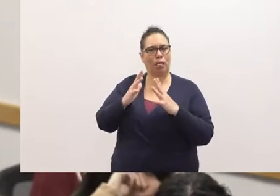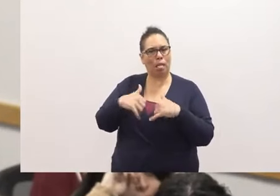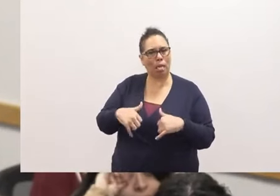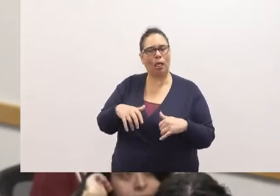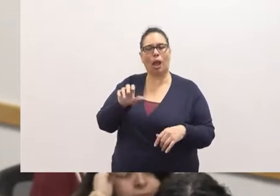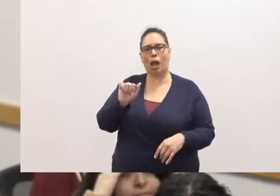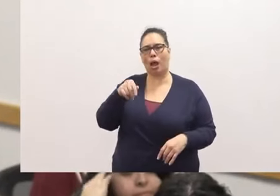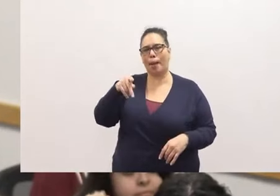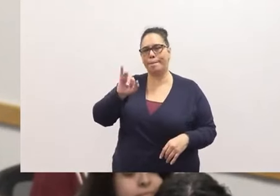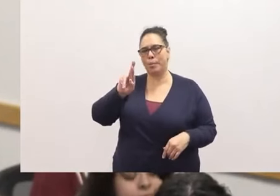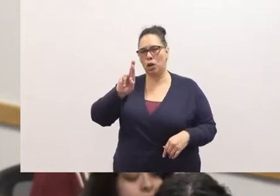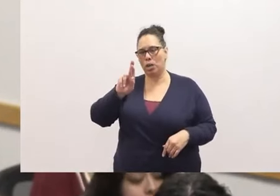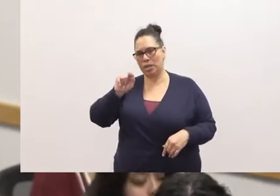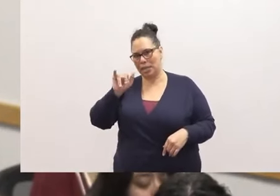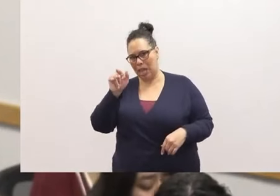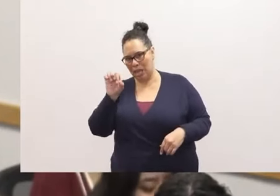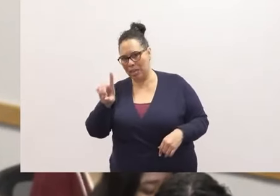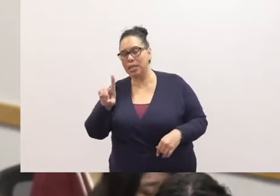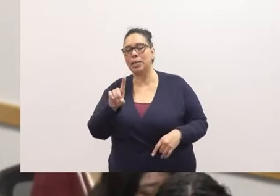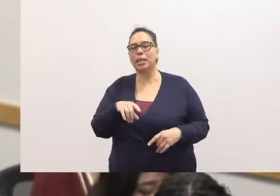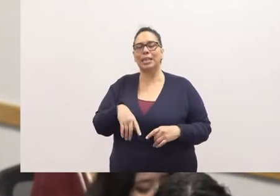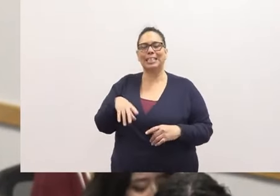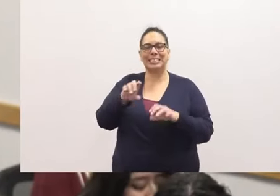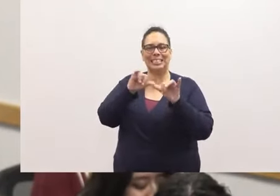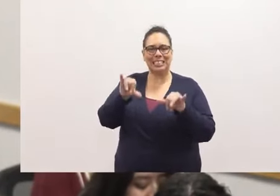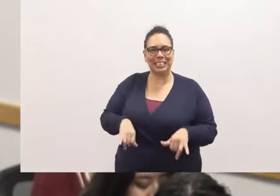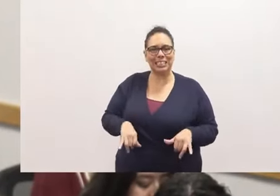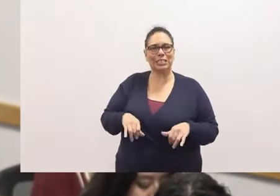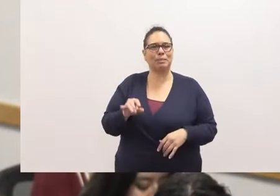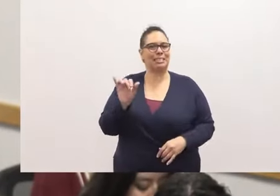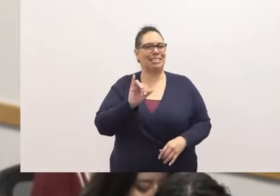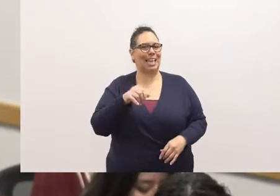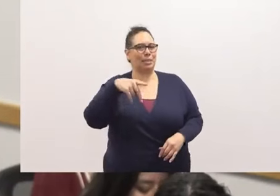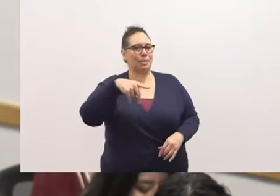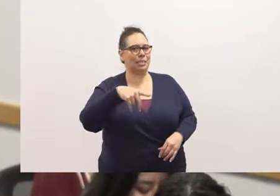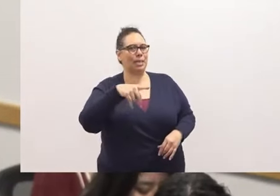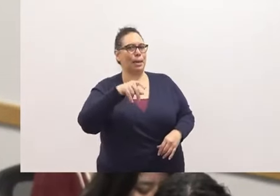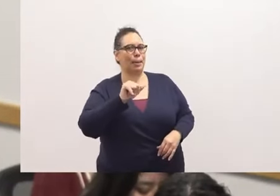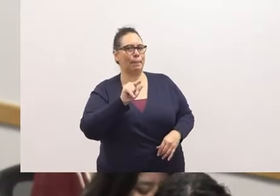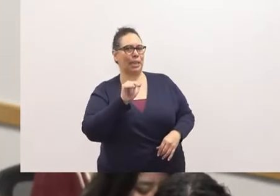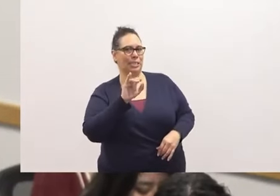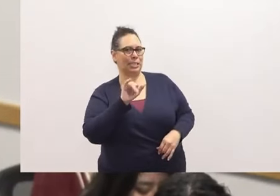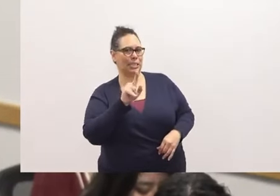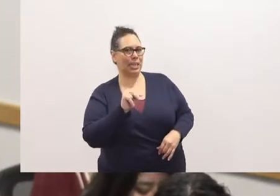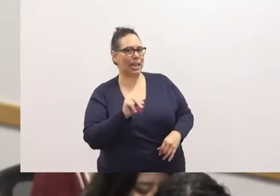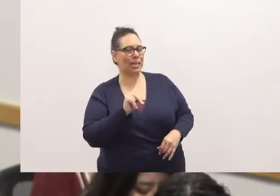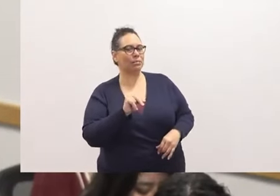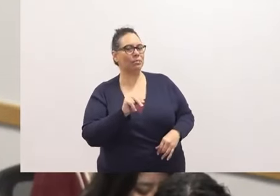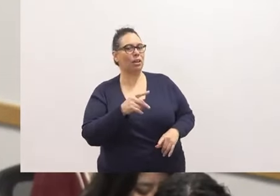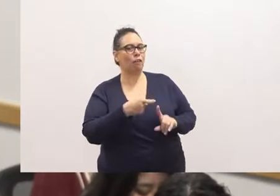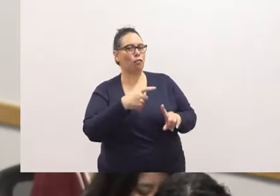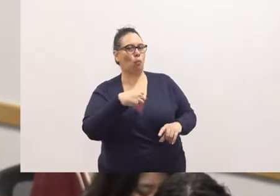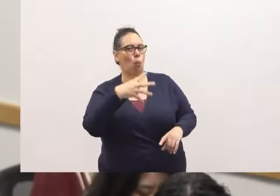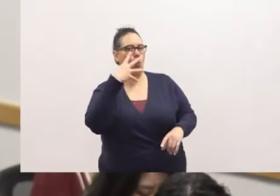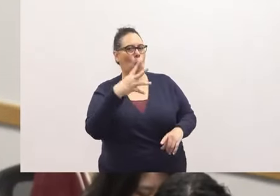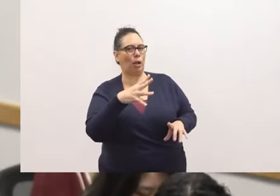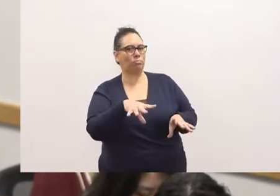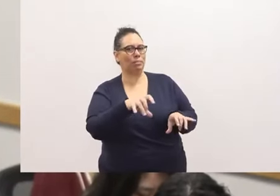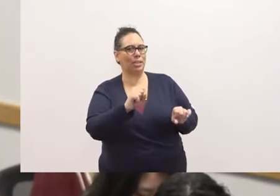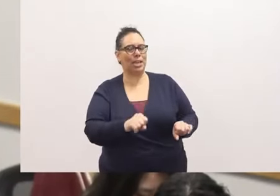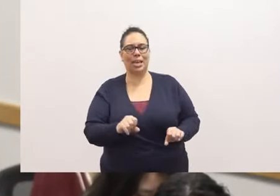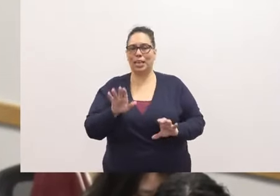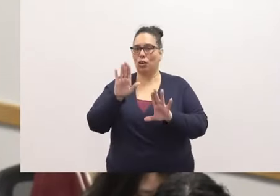apartheid system, like the Palestinian experience perpetrated by white settlers. It reminds me of the great stage musical